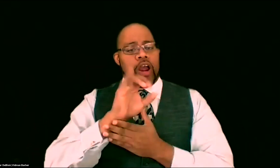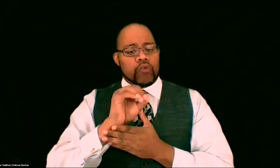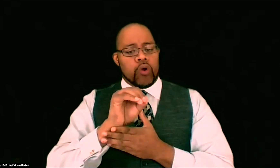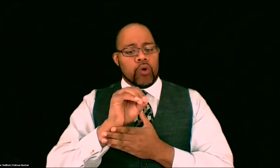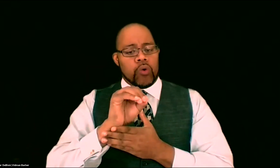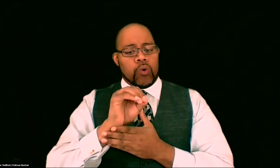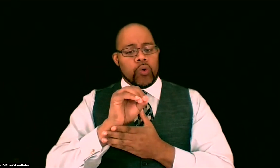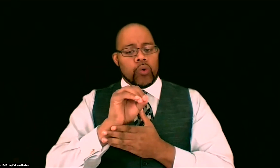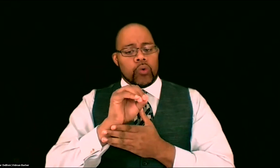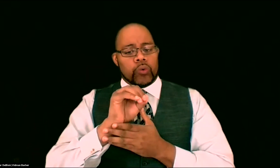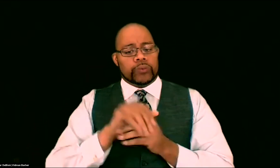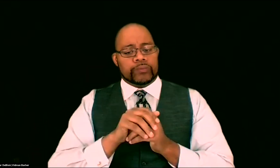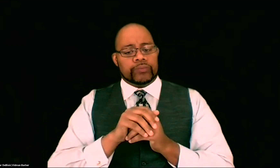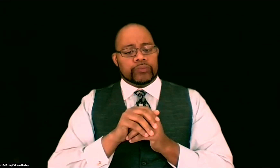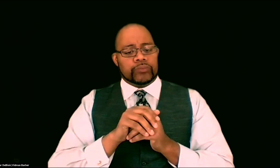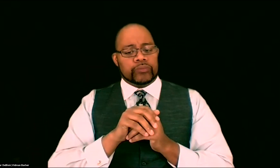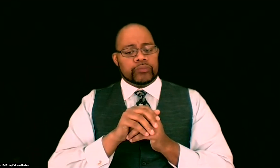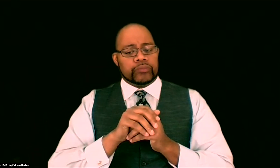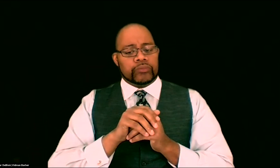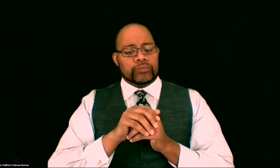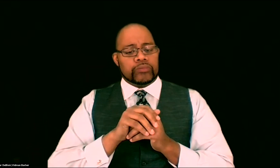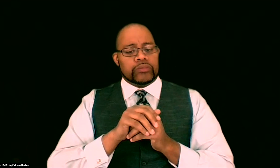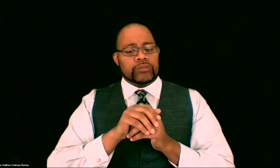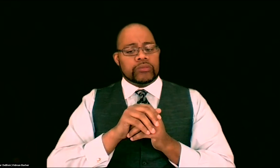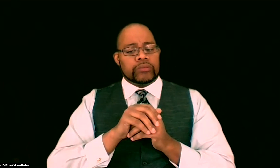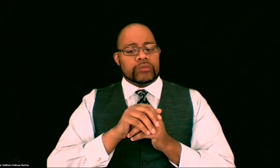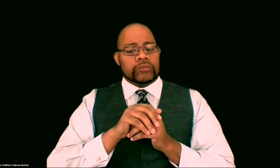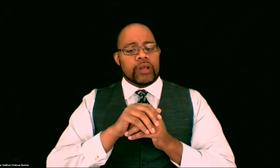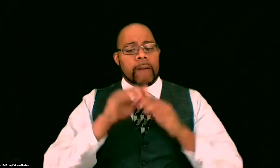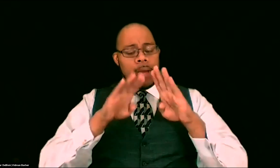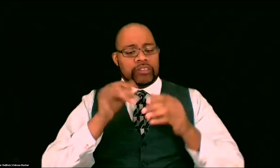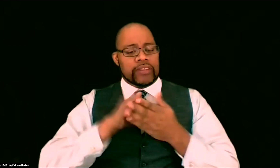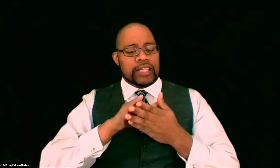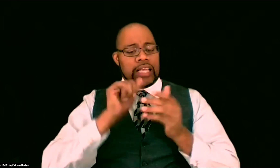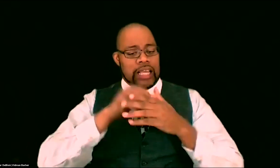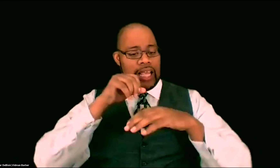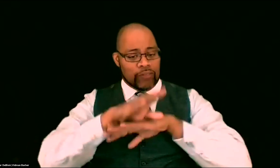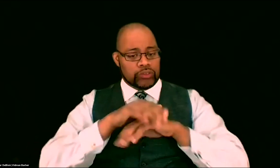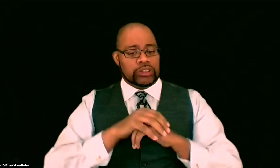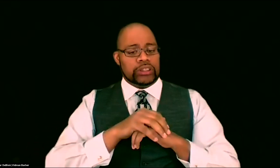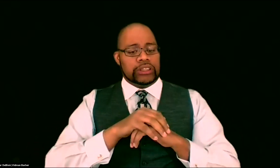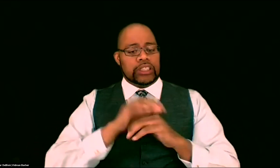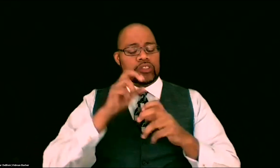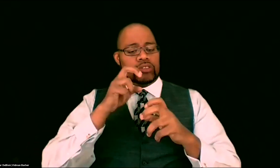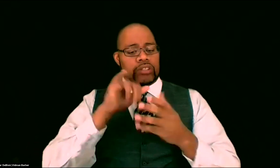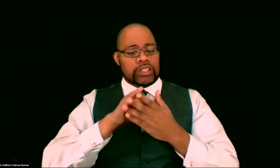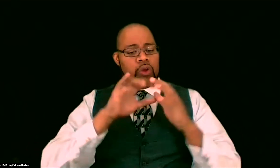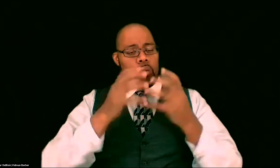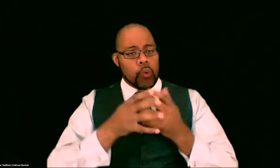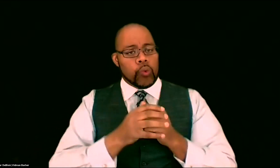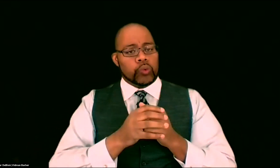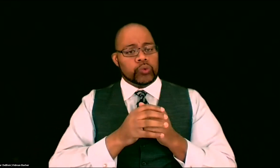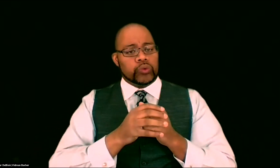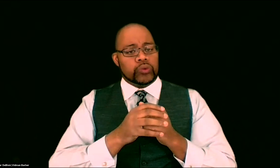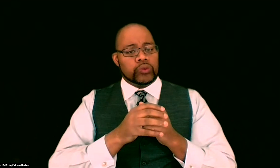in turn will influence the activity of the microbiota. So it's really hard, and this is kind of like the